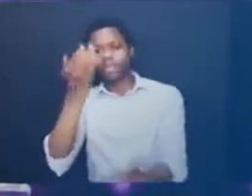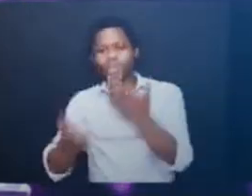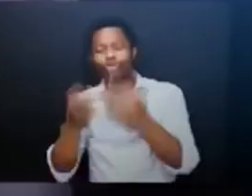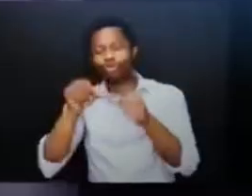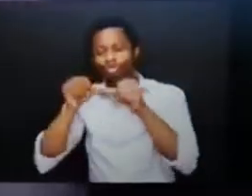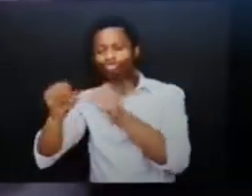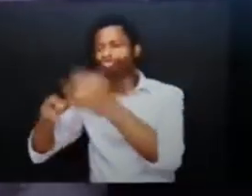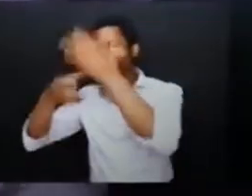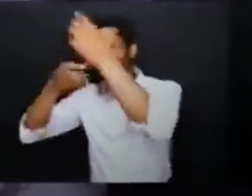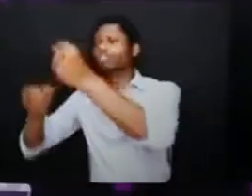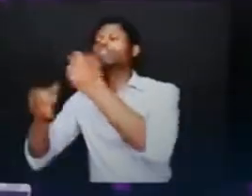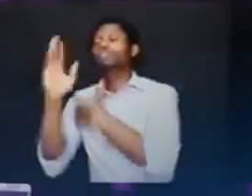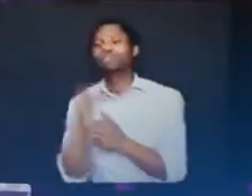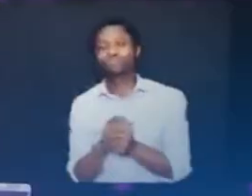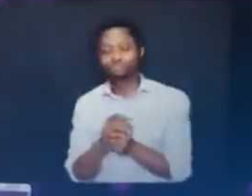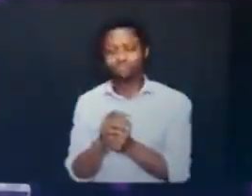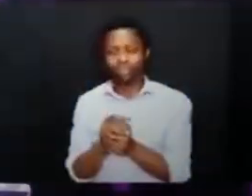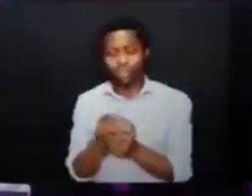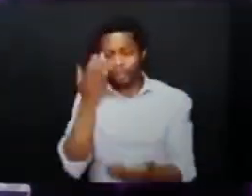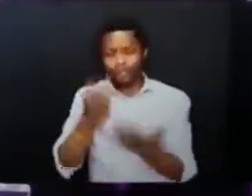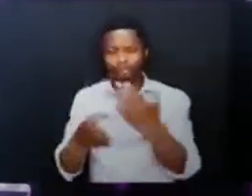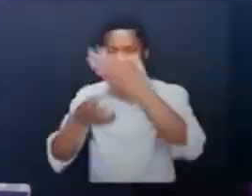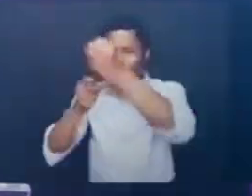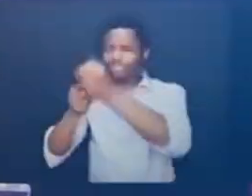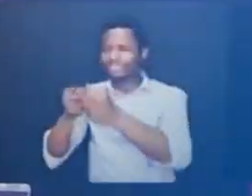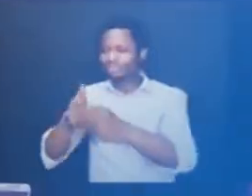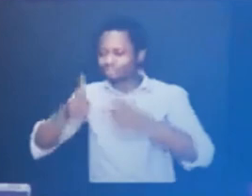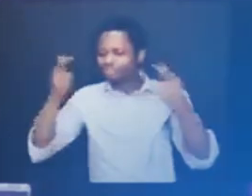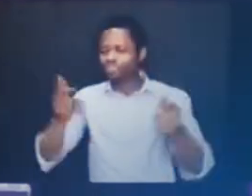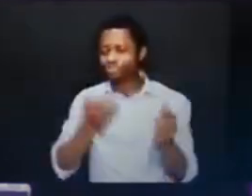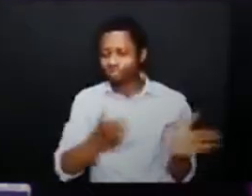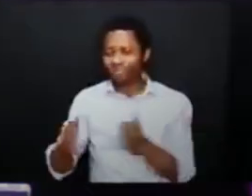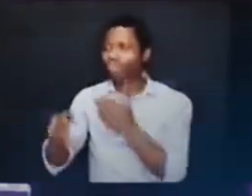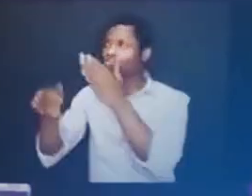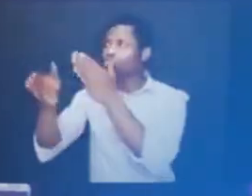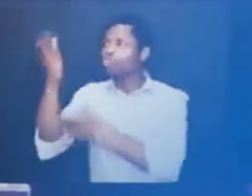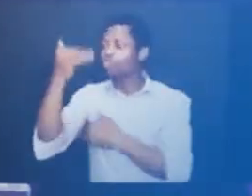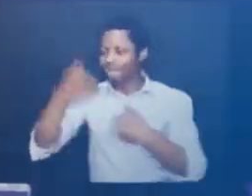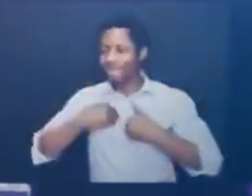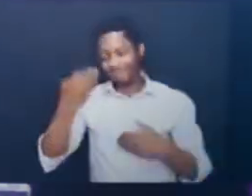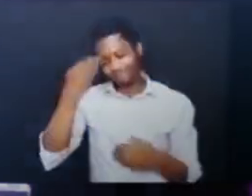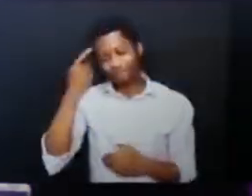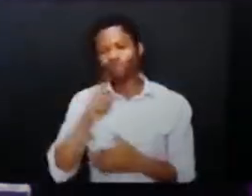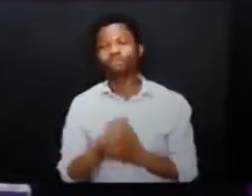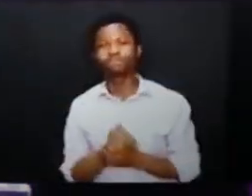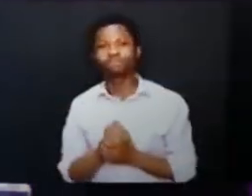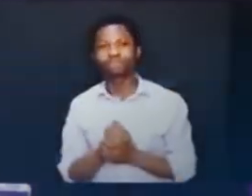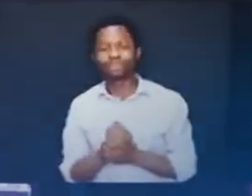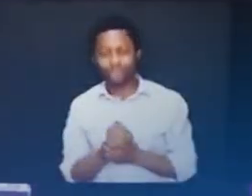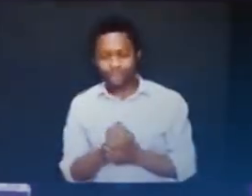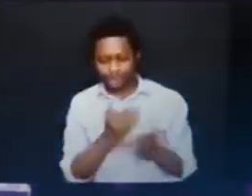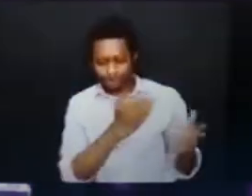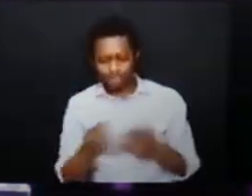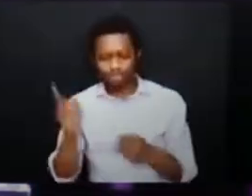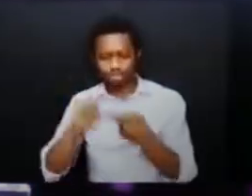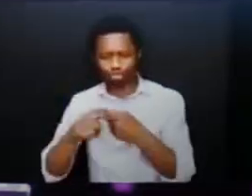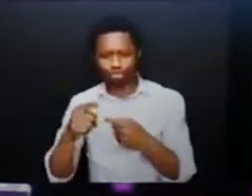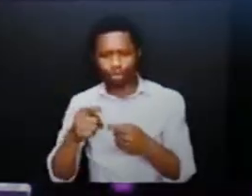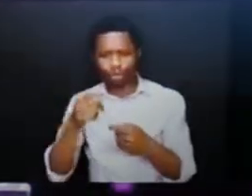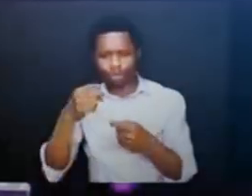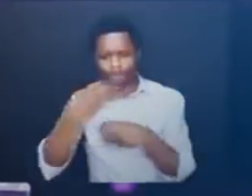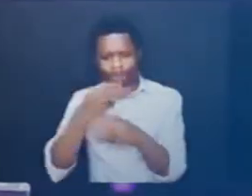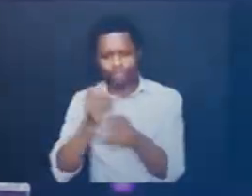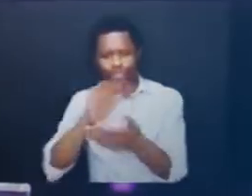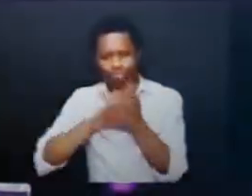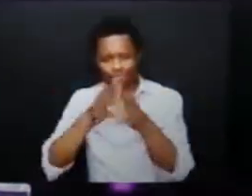God. May we trust in the great plans that he has for you. Plans to prosper you and not to harm